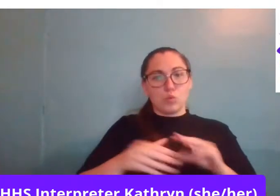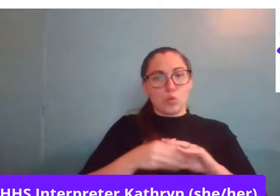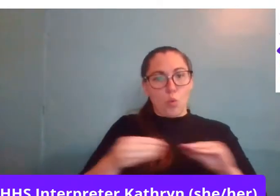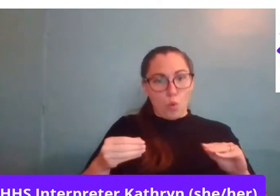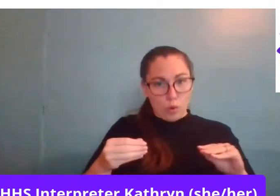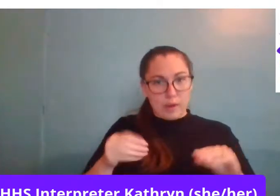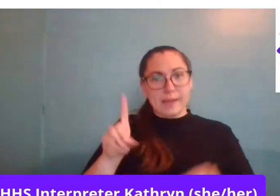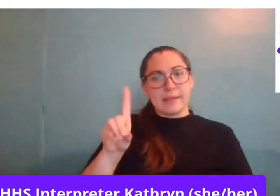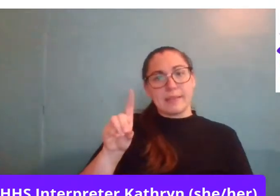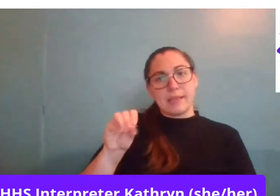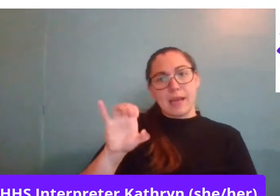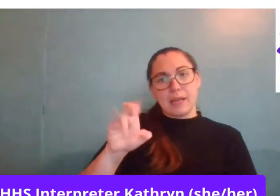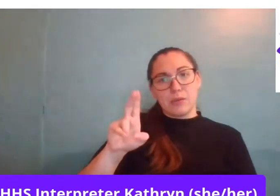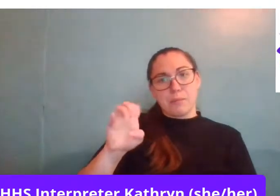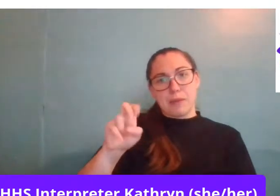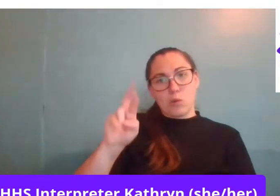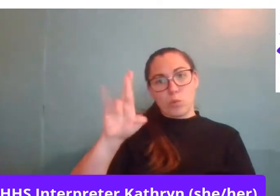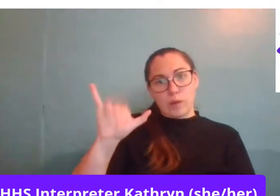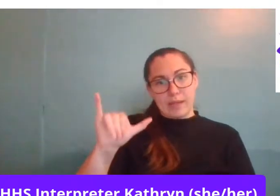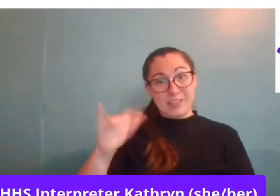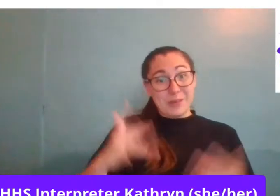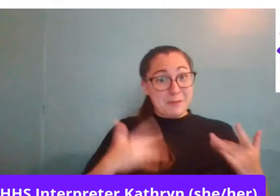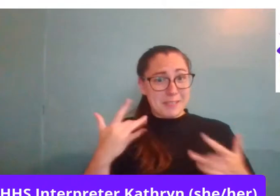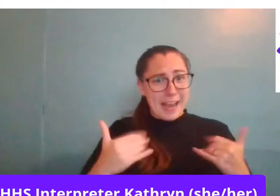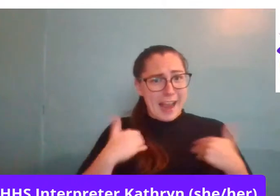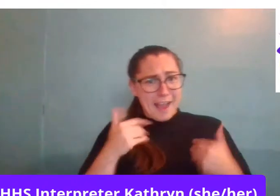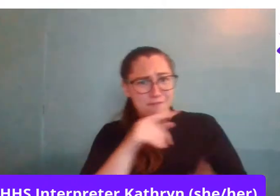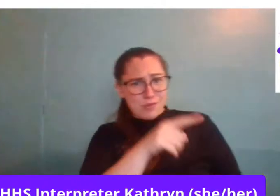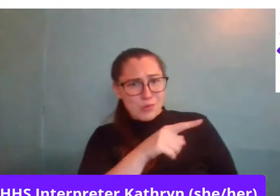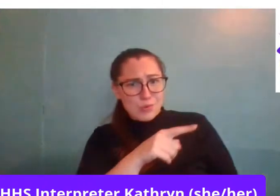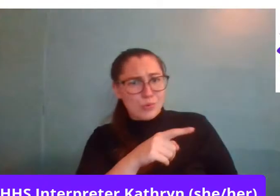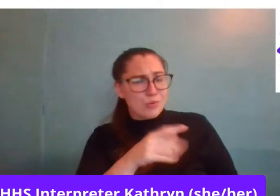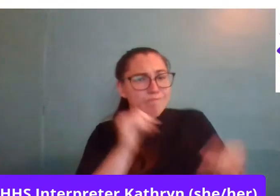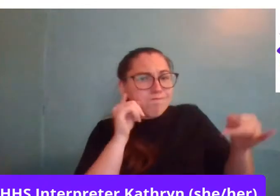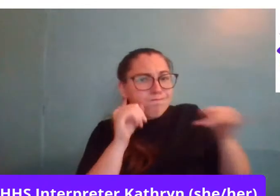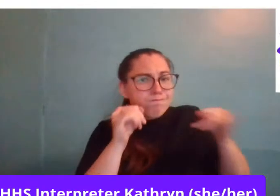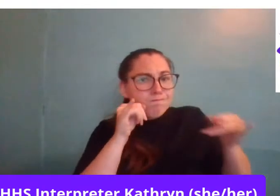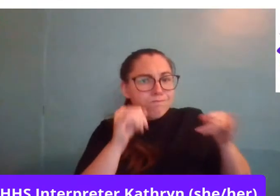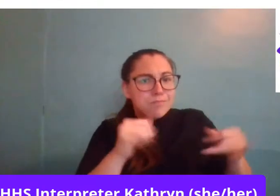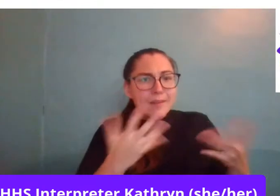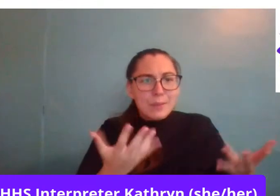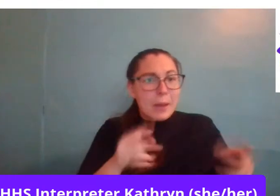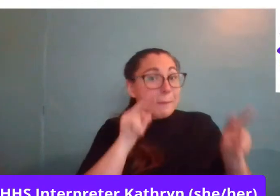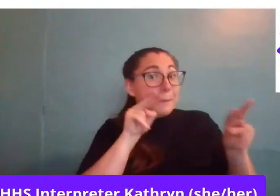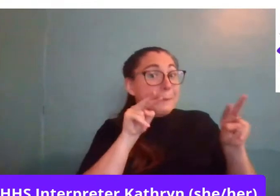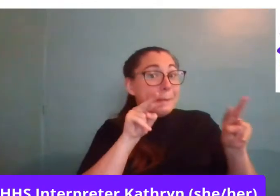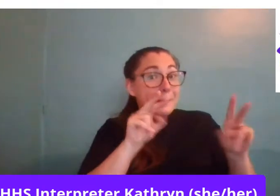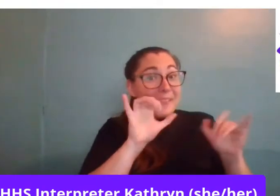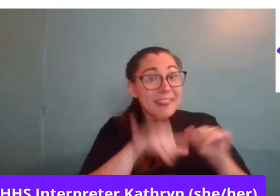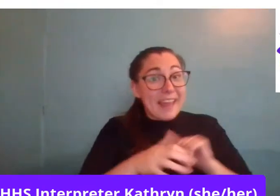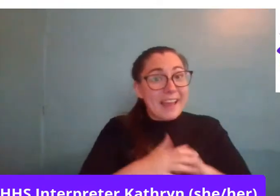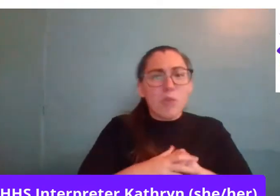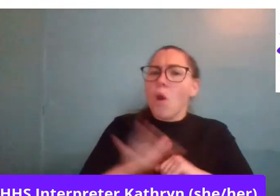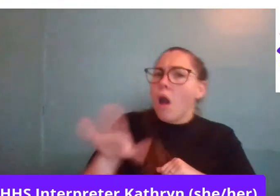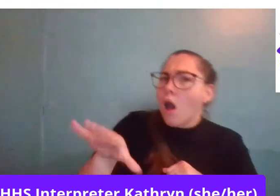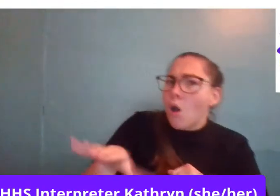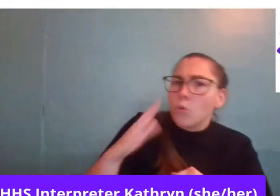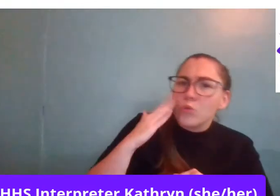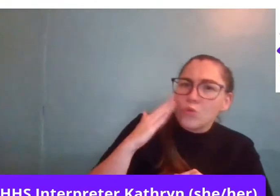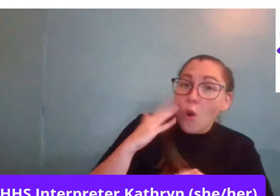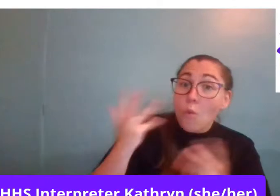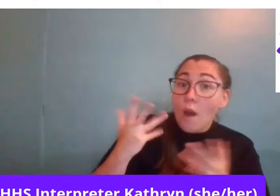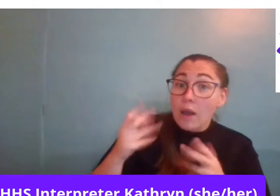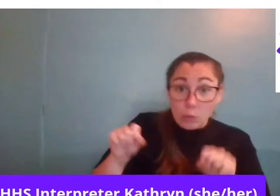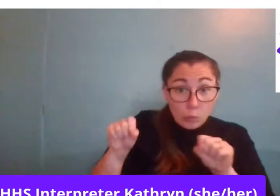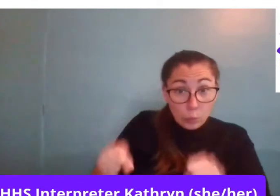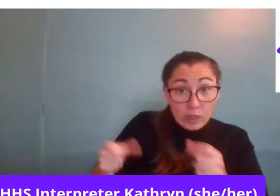one of the interviewers. So it's I'm looking forward to that. But it's Well, just you glad know to. what? You know what we can